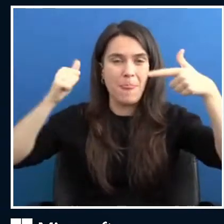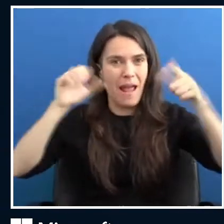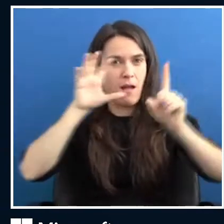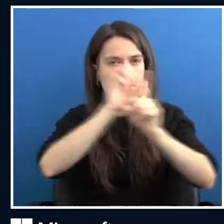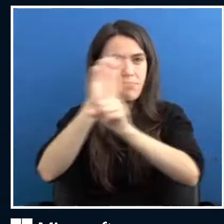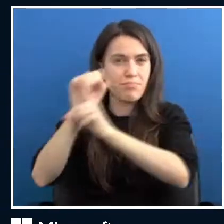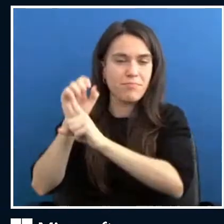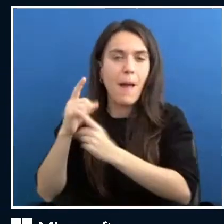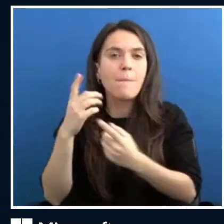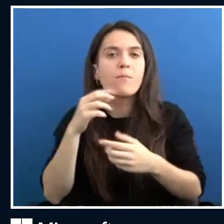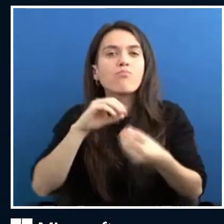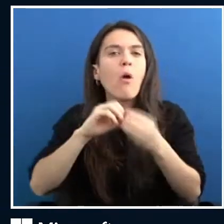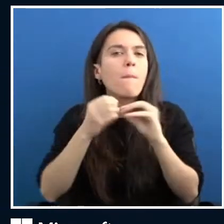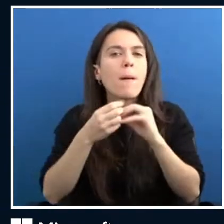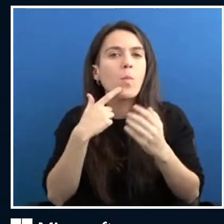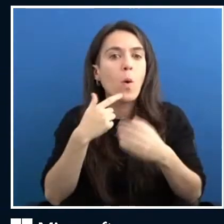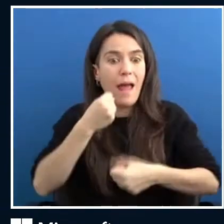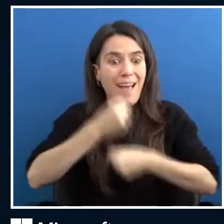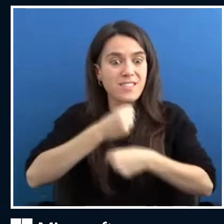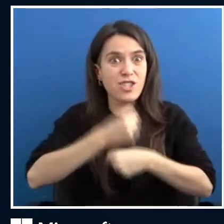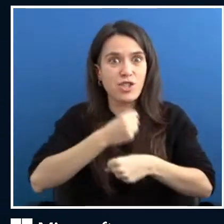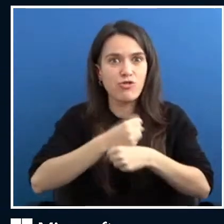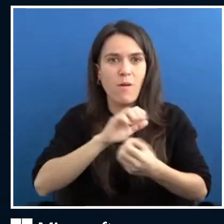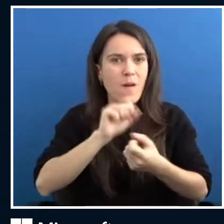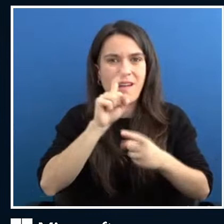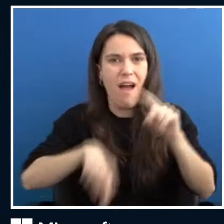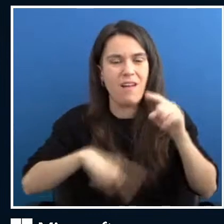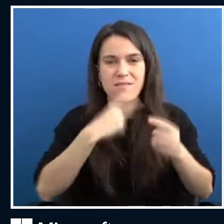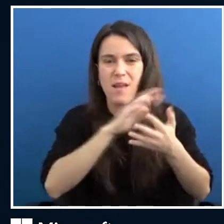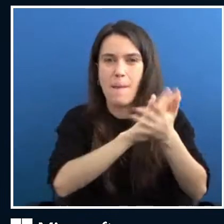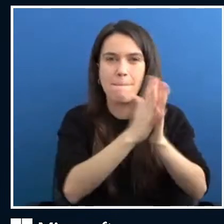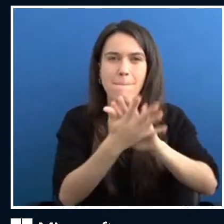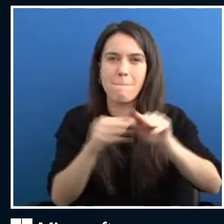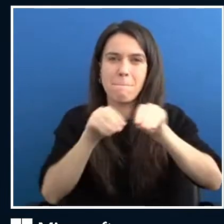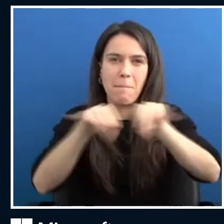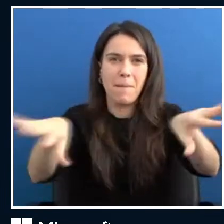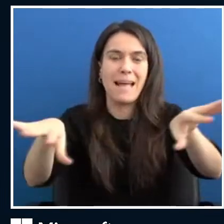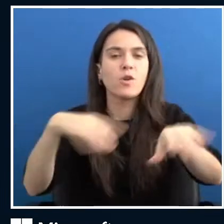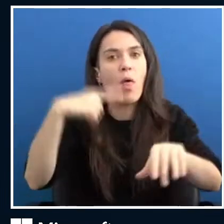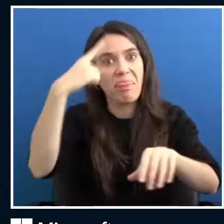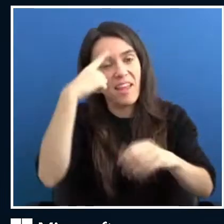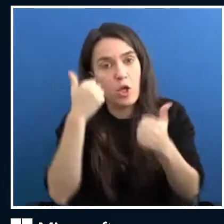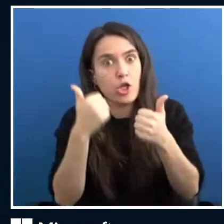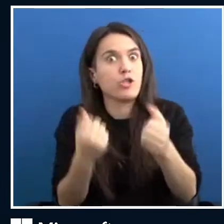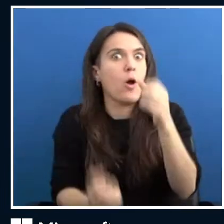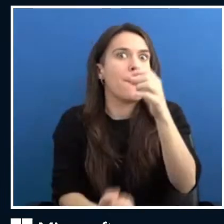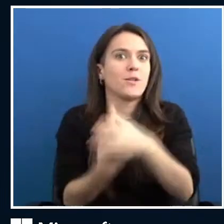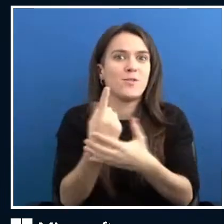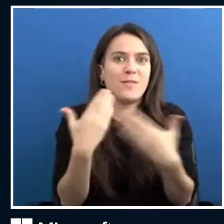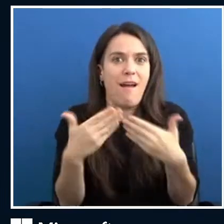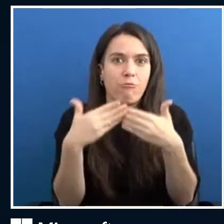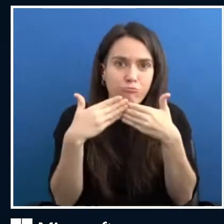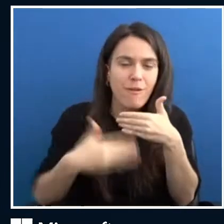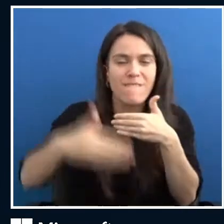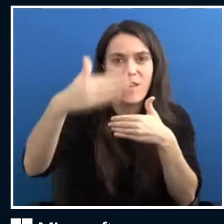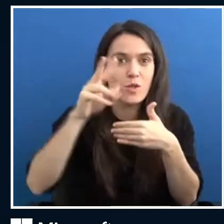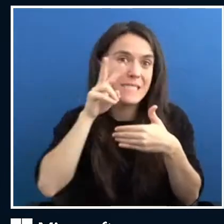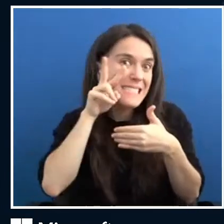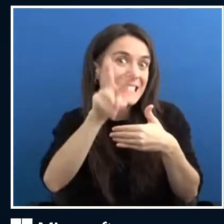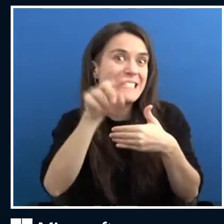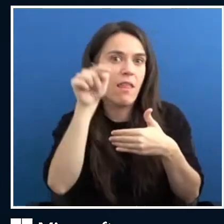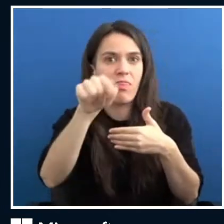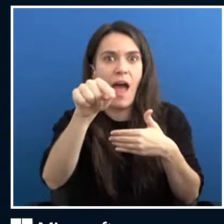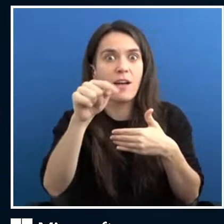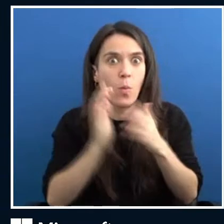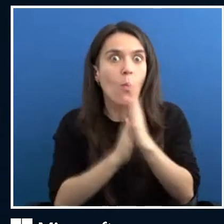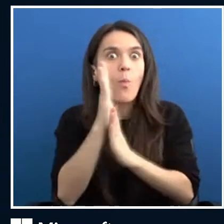to implement those methodologies. So it feels like there's a huge opportunity for people, and they see this, and that's why they want to get involved